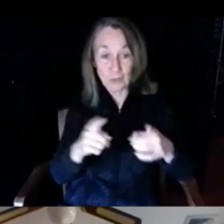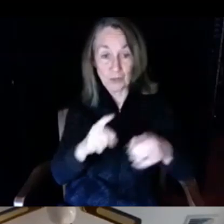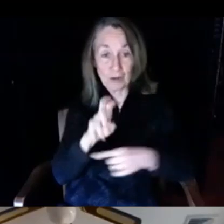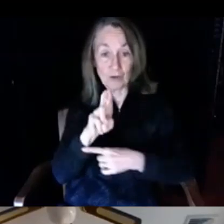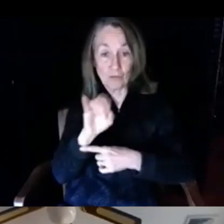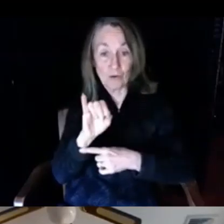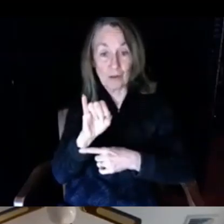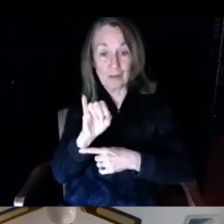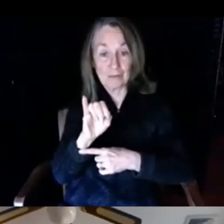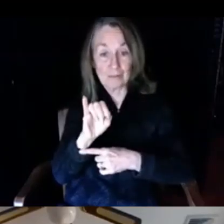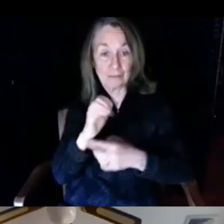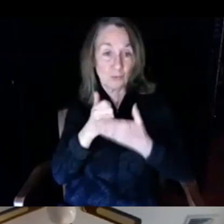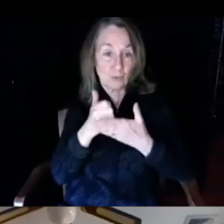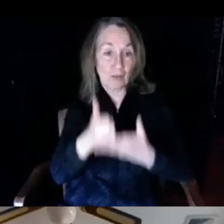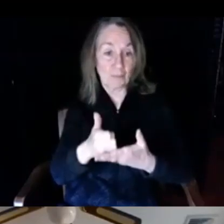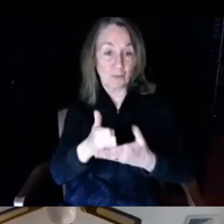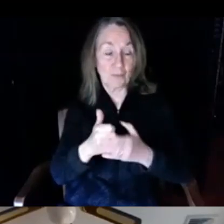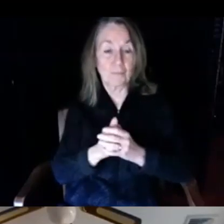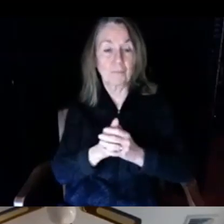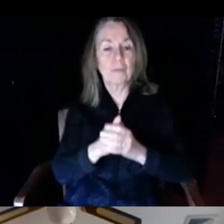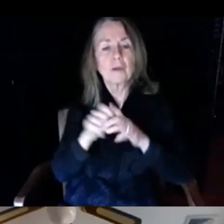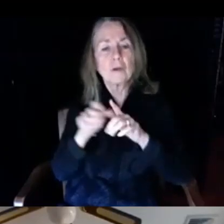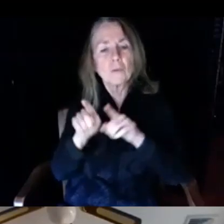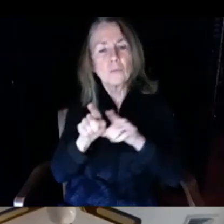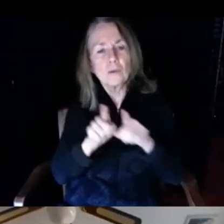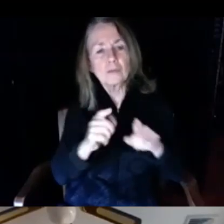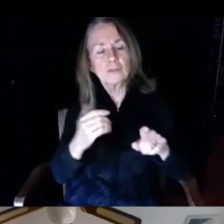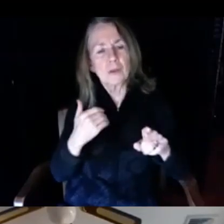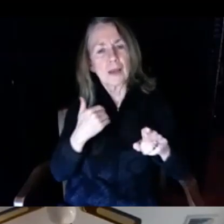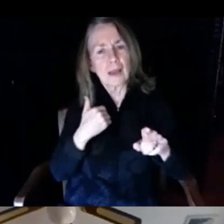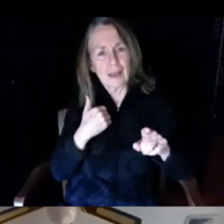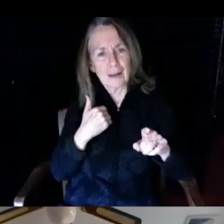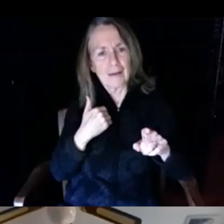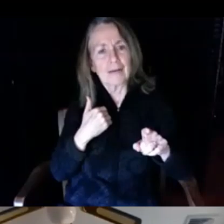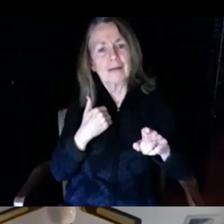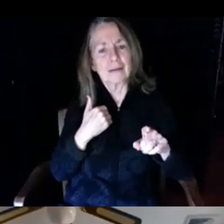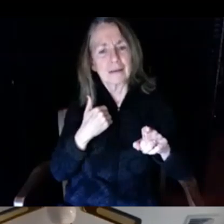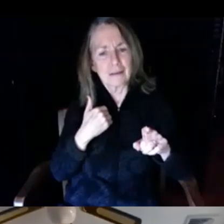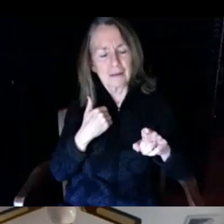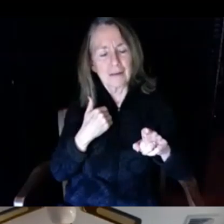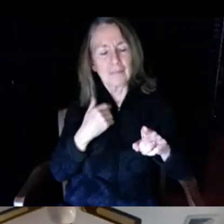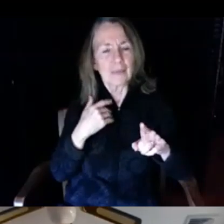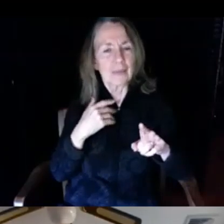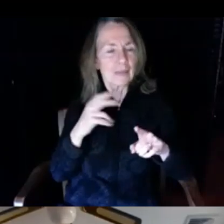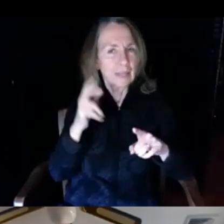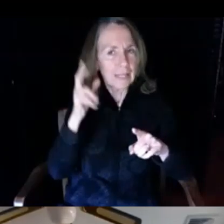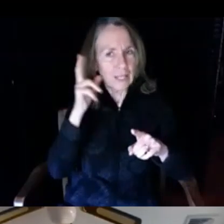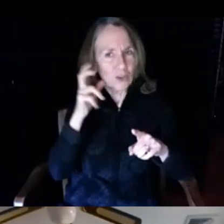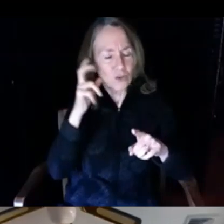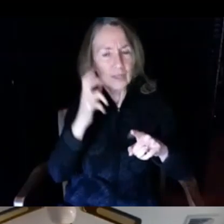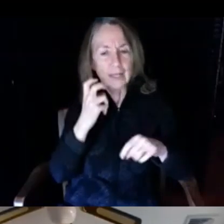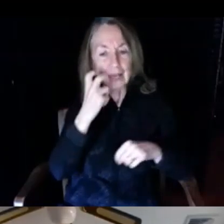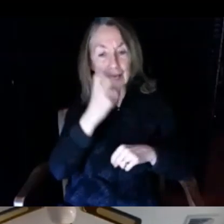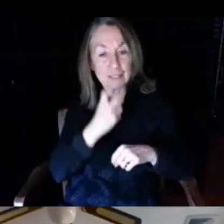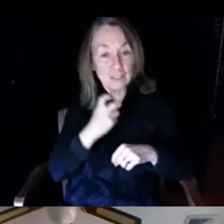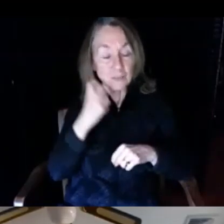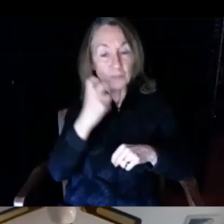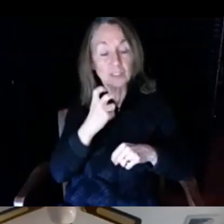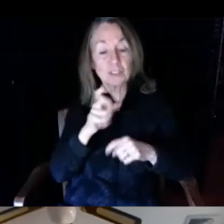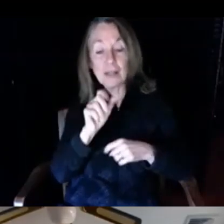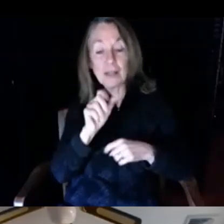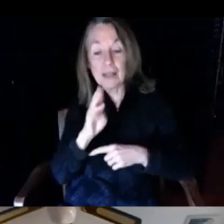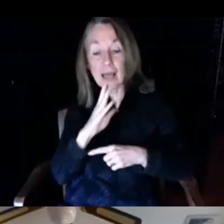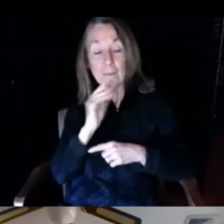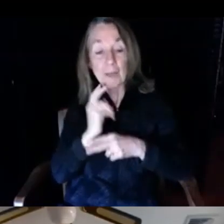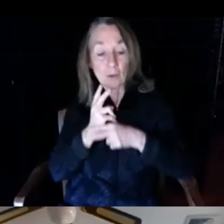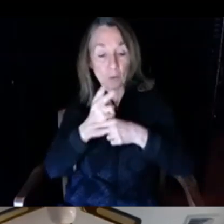you. We also have had for the last couple of years a hearing and speech lab and loaner library.